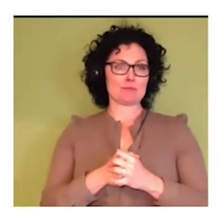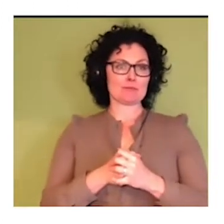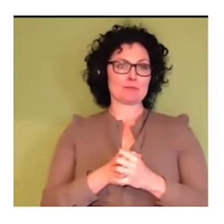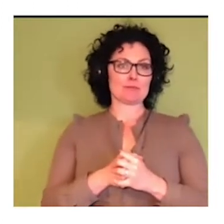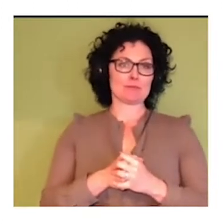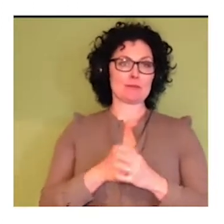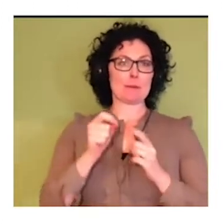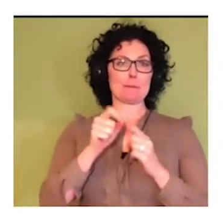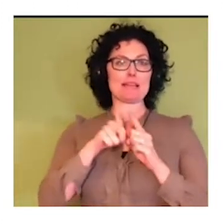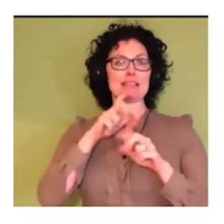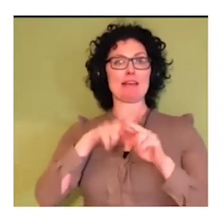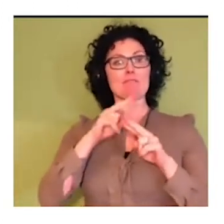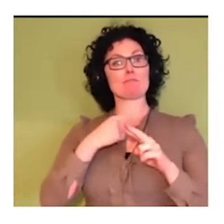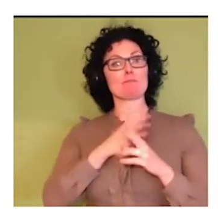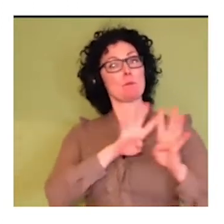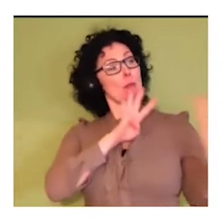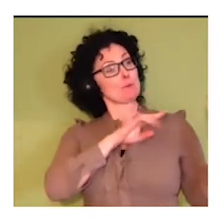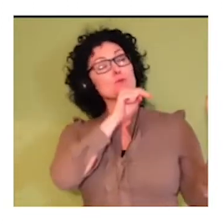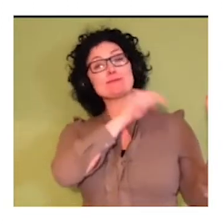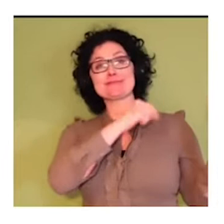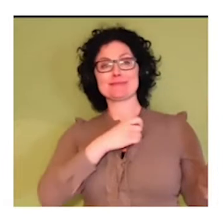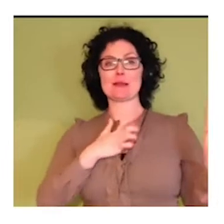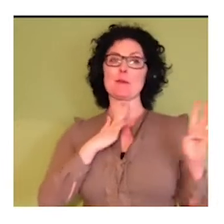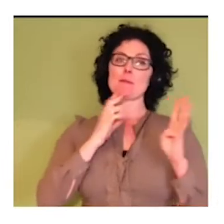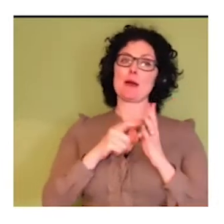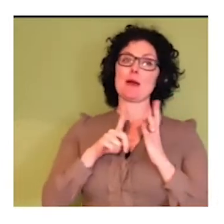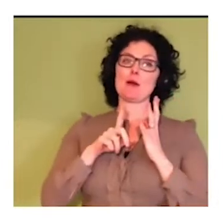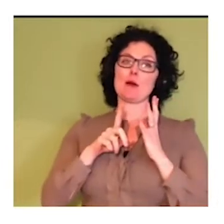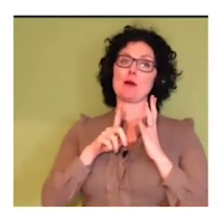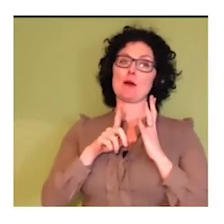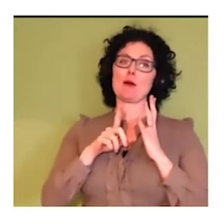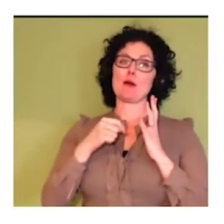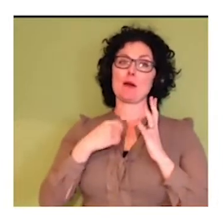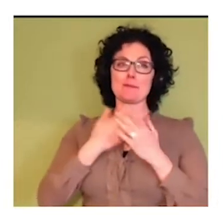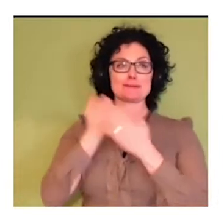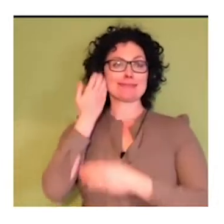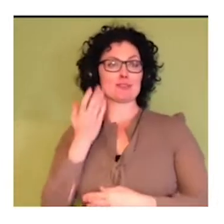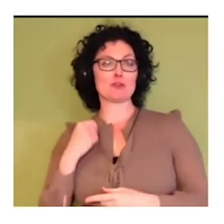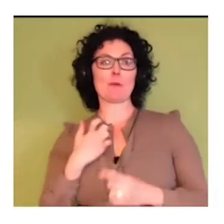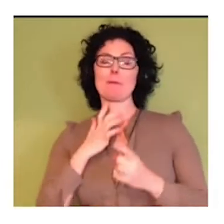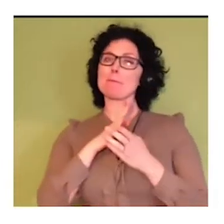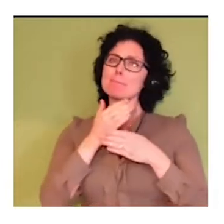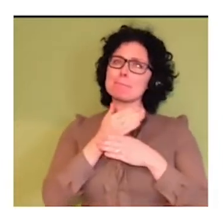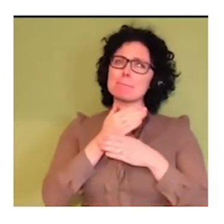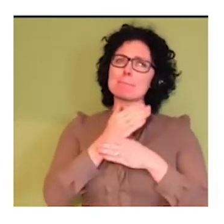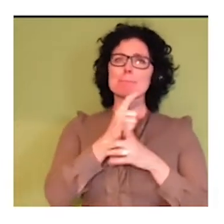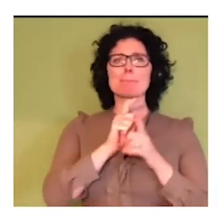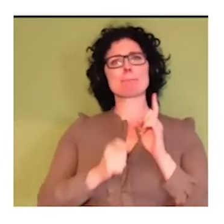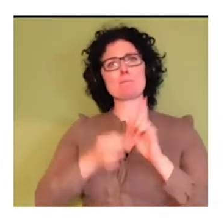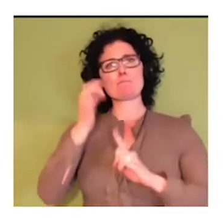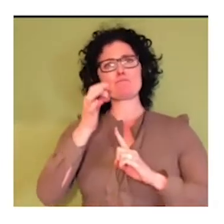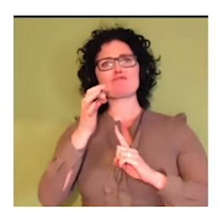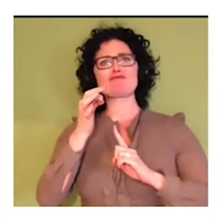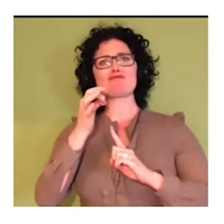DAISY Consortium, an international non-profit organisation working to improve access to information for people with print